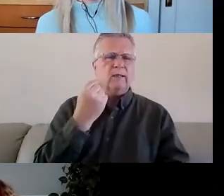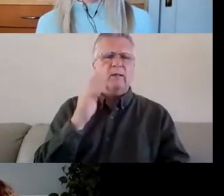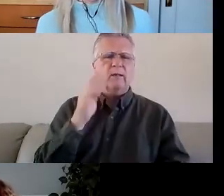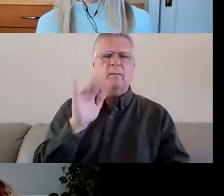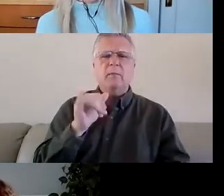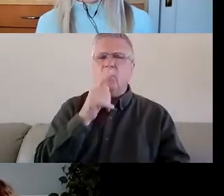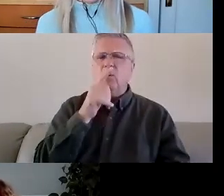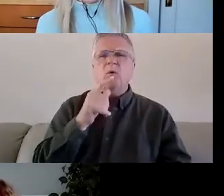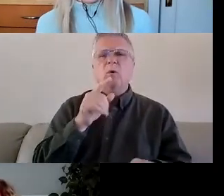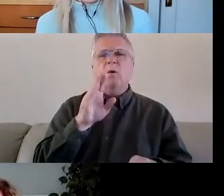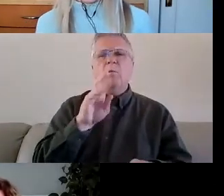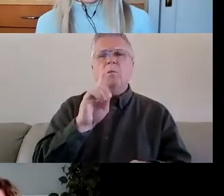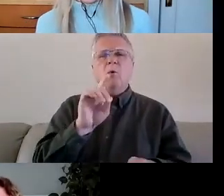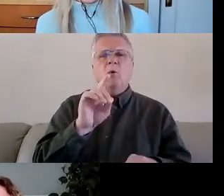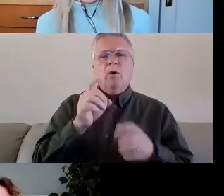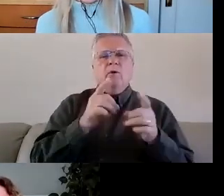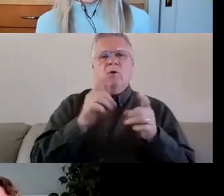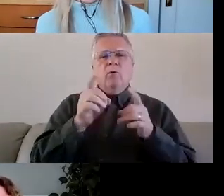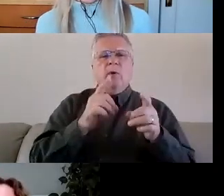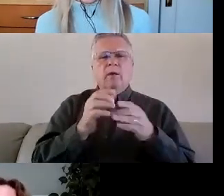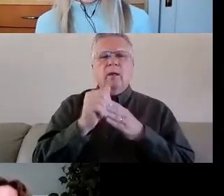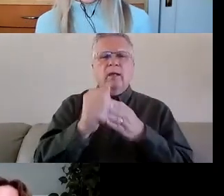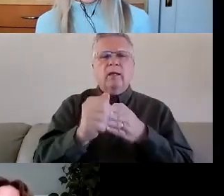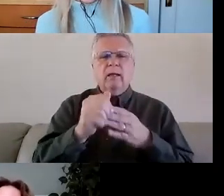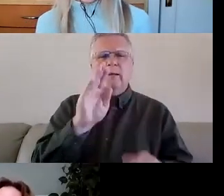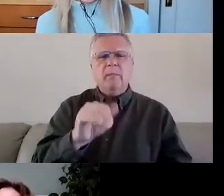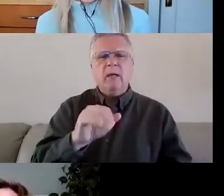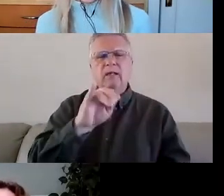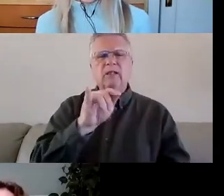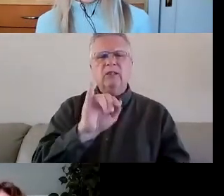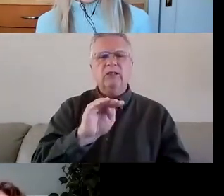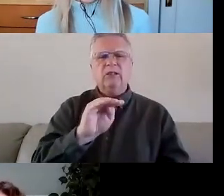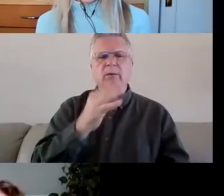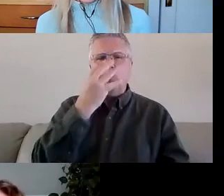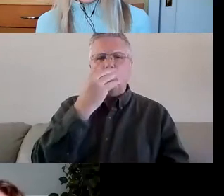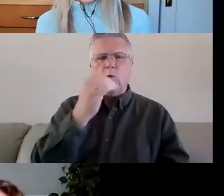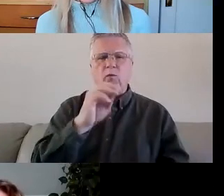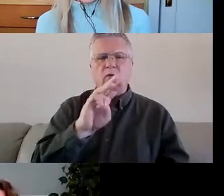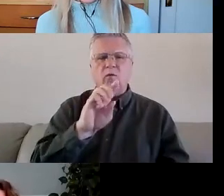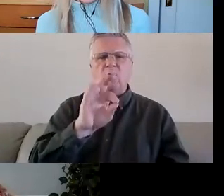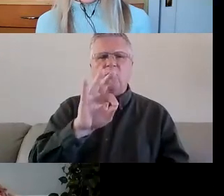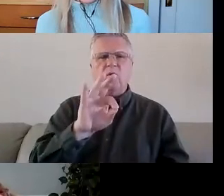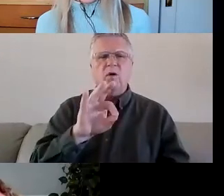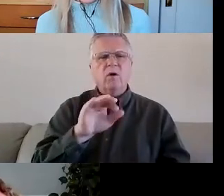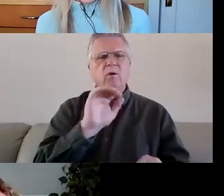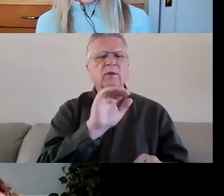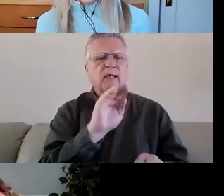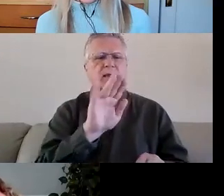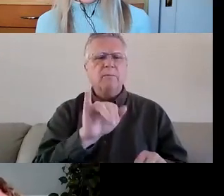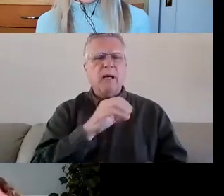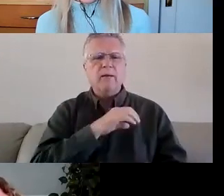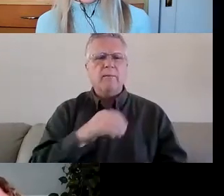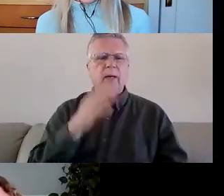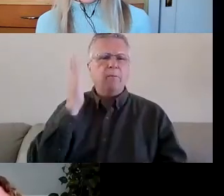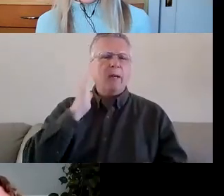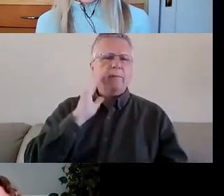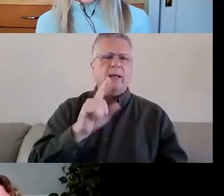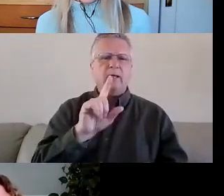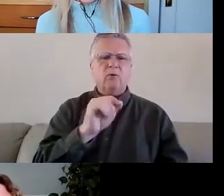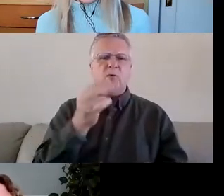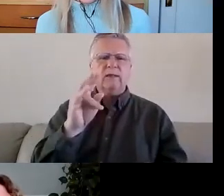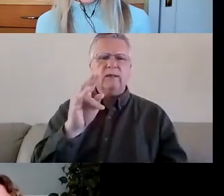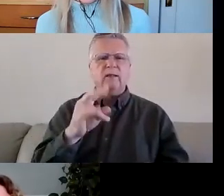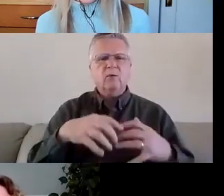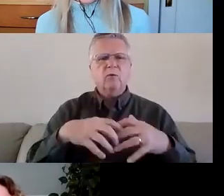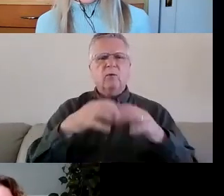of directors that is led by Jim Wolf, who was asked by the mayor back in 2017 to resurrect the City of